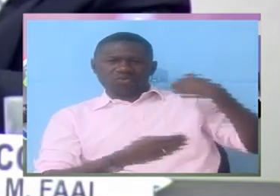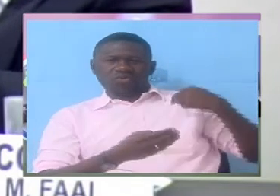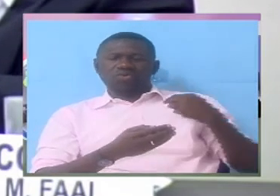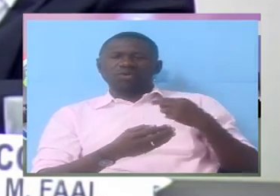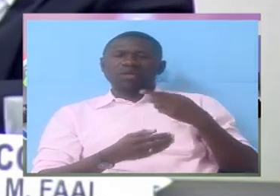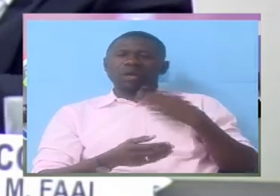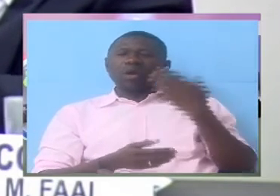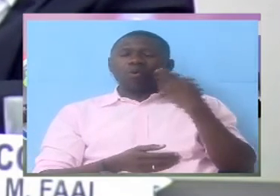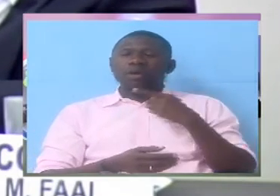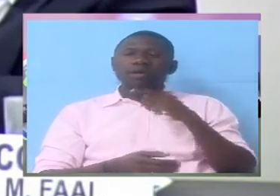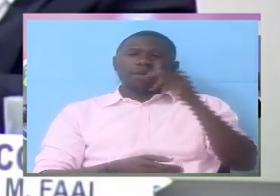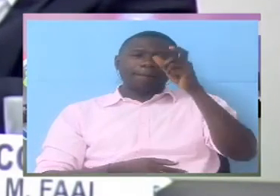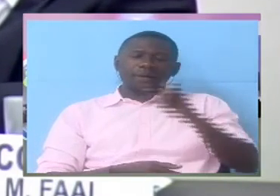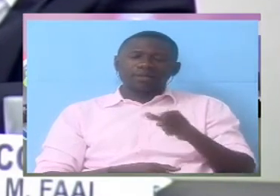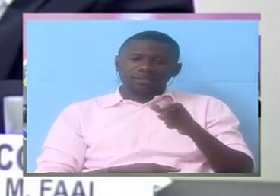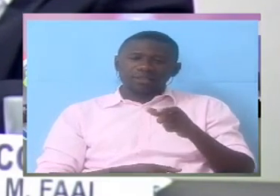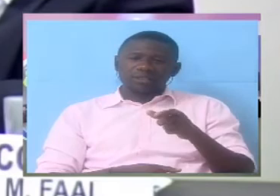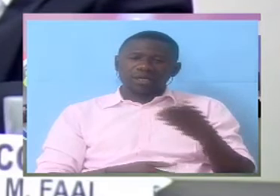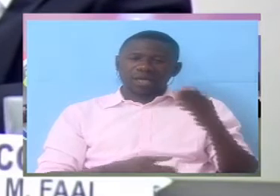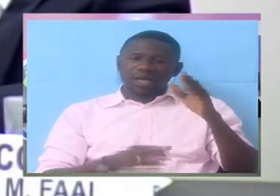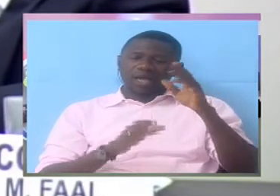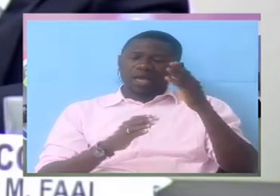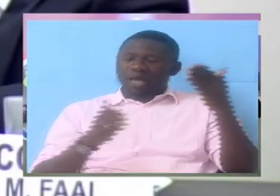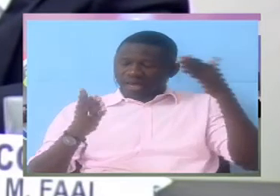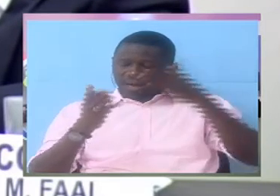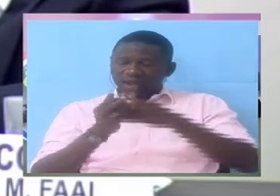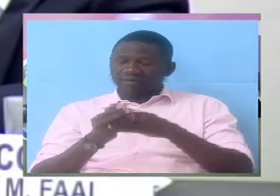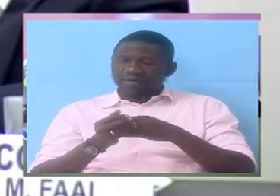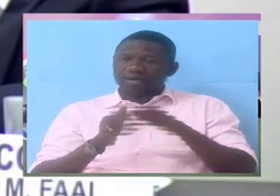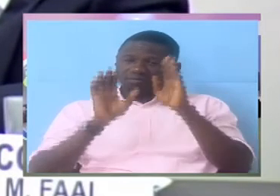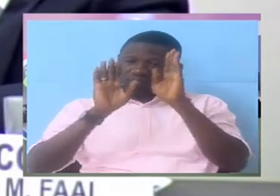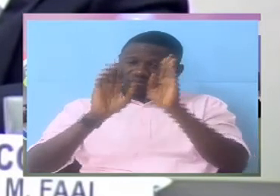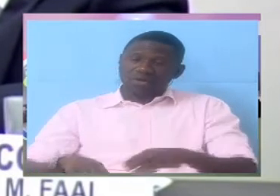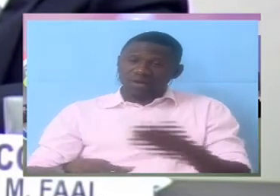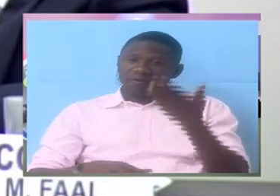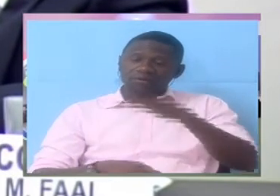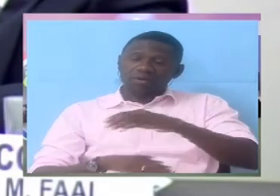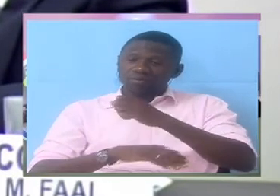that when the guy arrived and alighted from the vehicle,